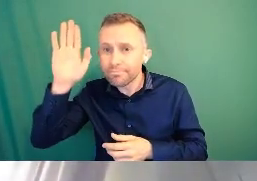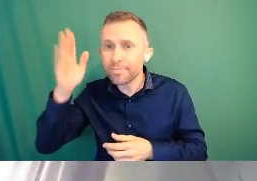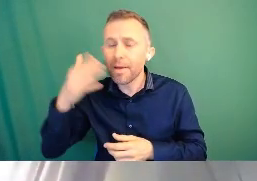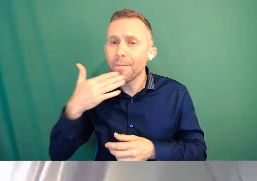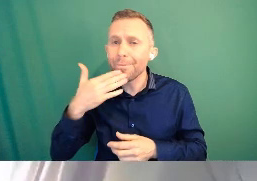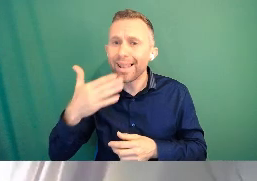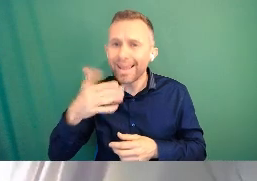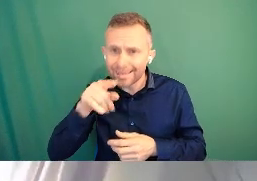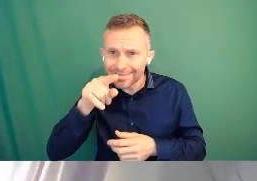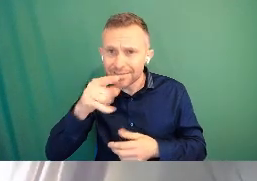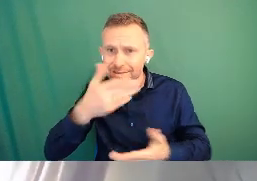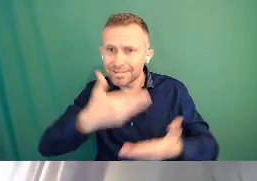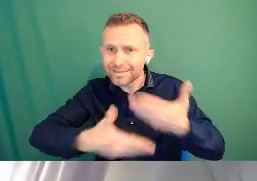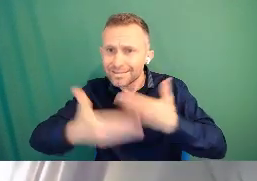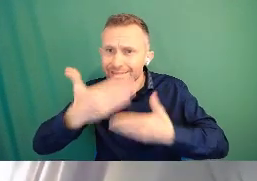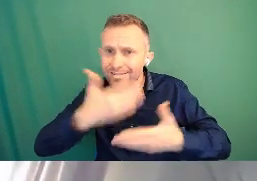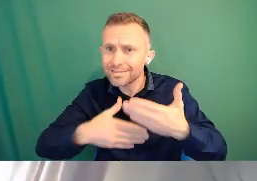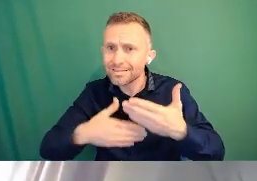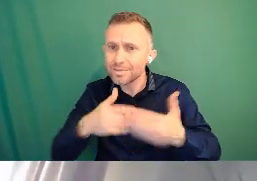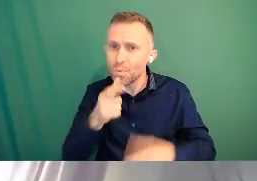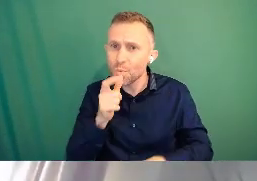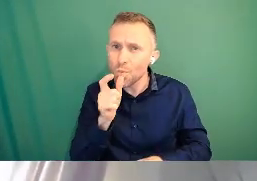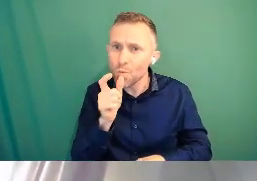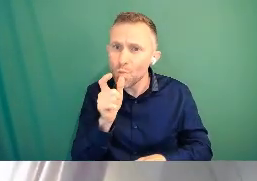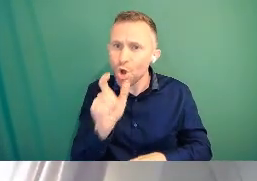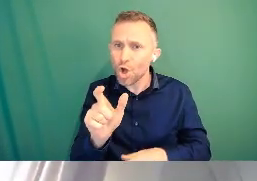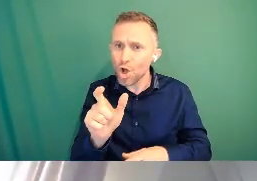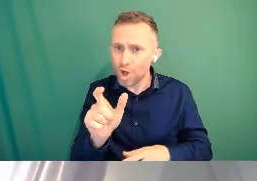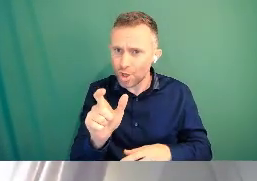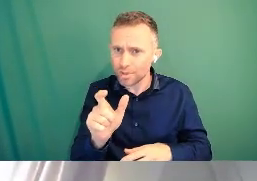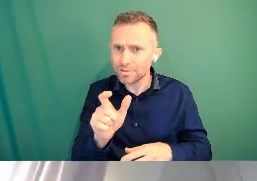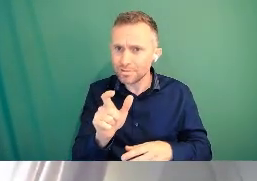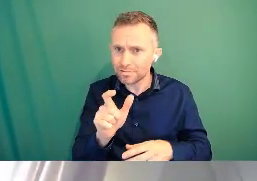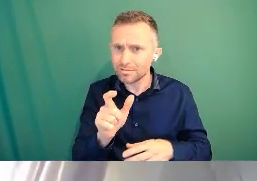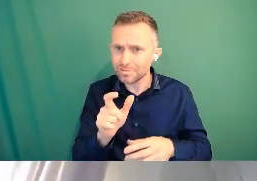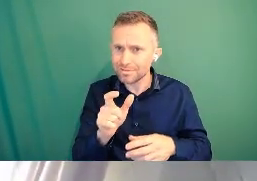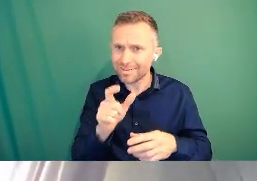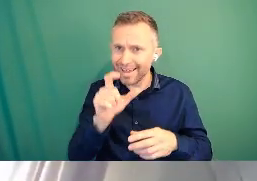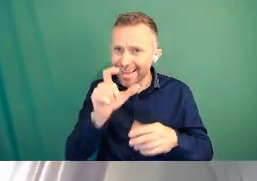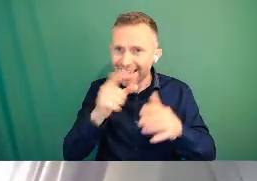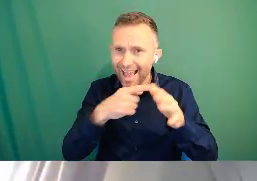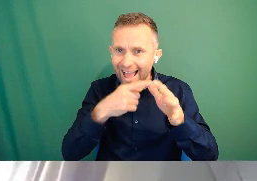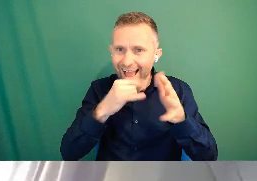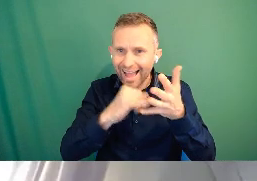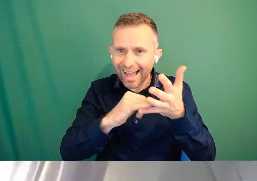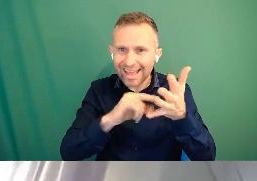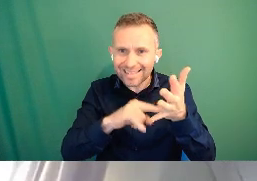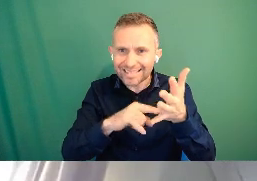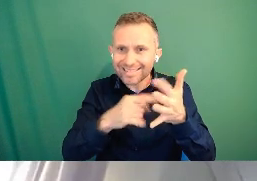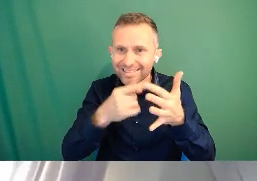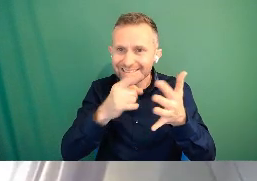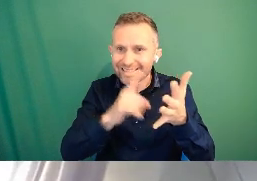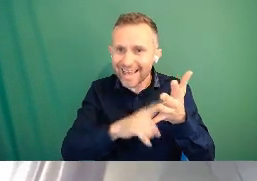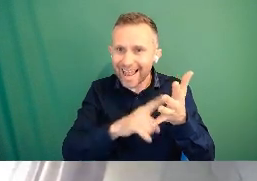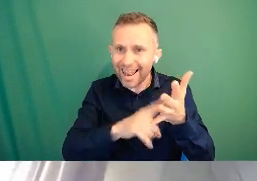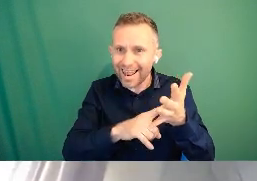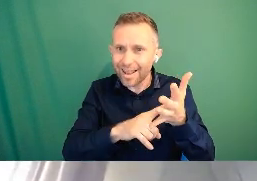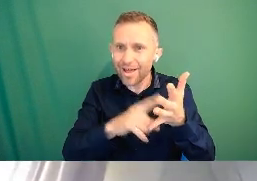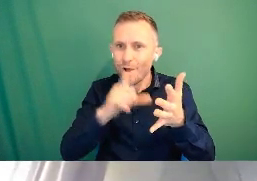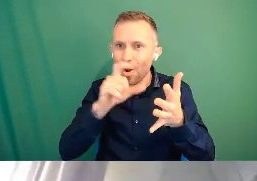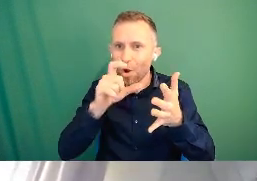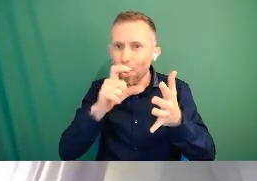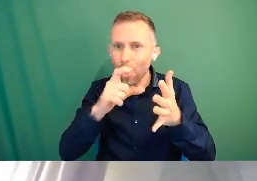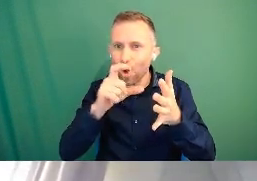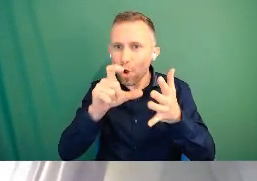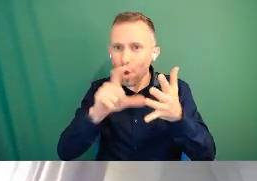well, I know it, but others wouldn't, the meaning of Castell Coch and why it was called that, please? I